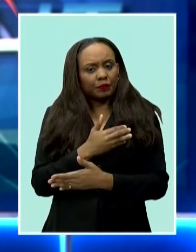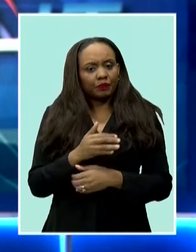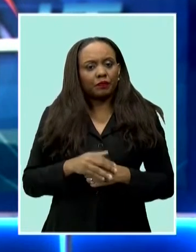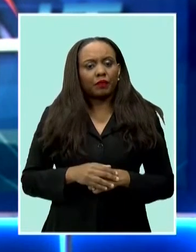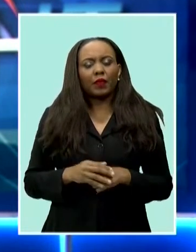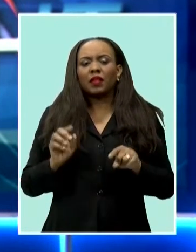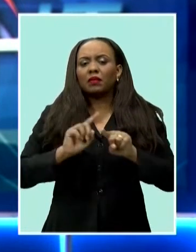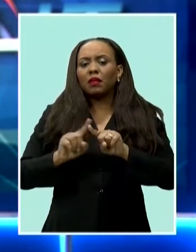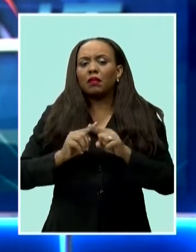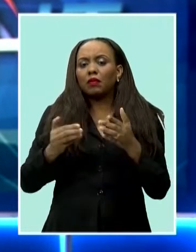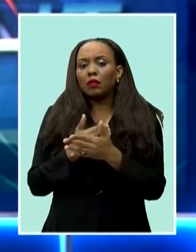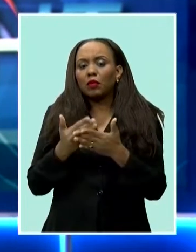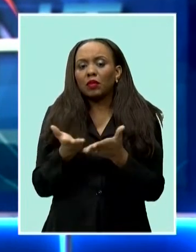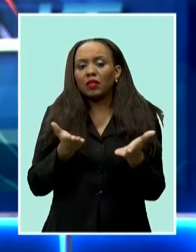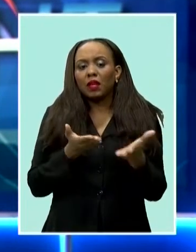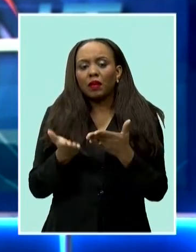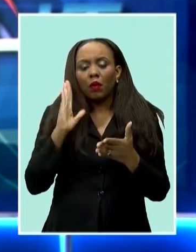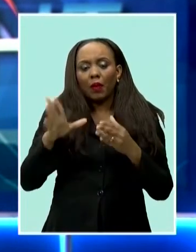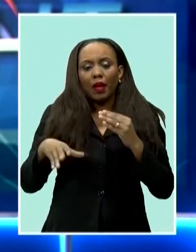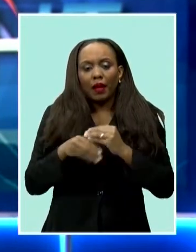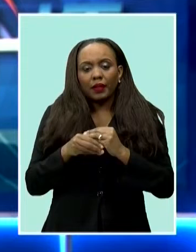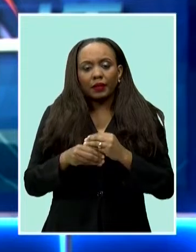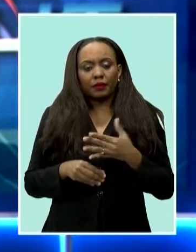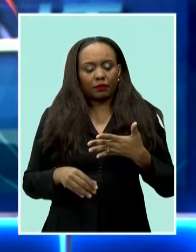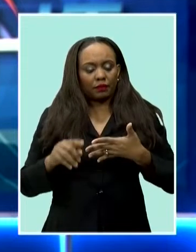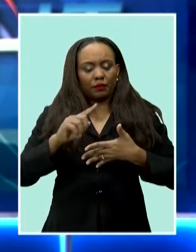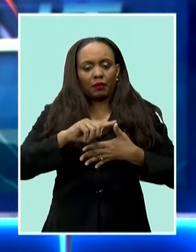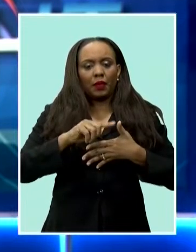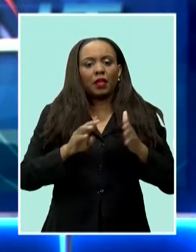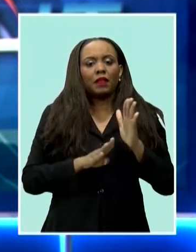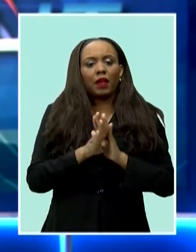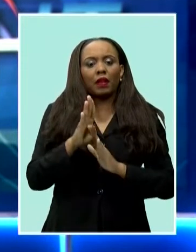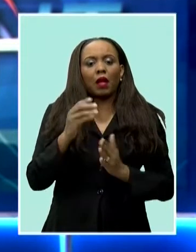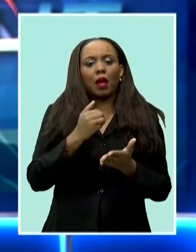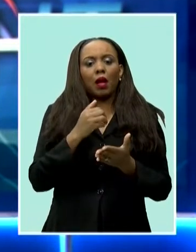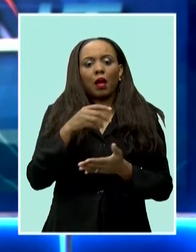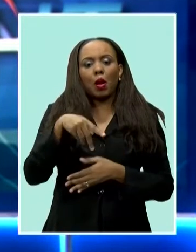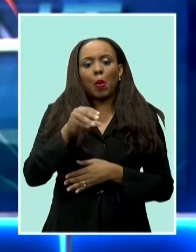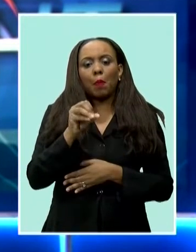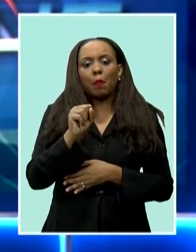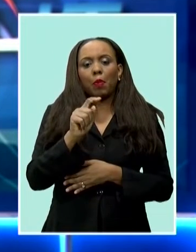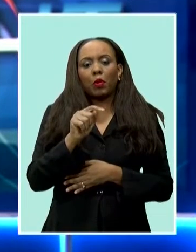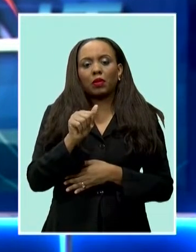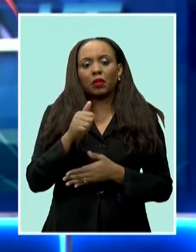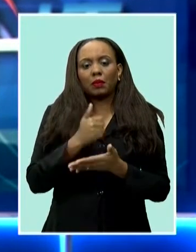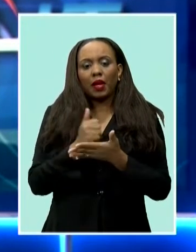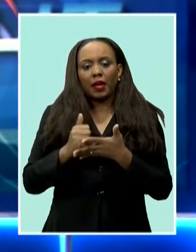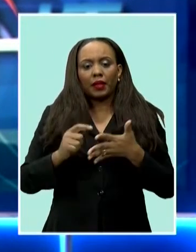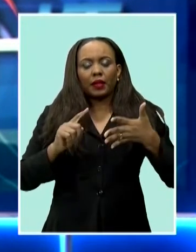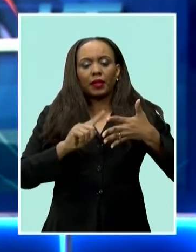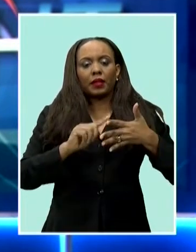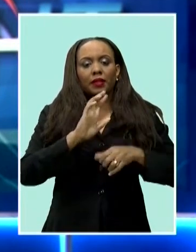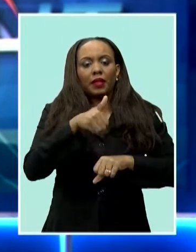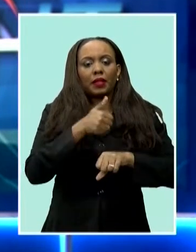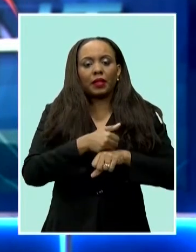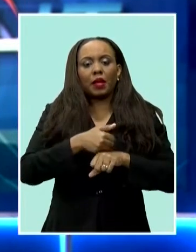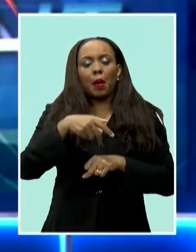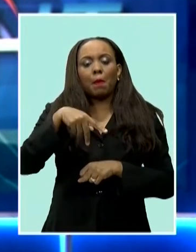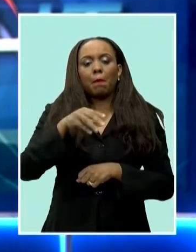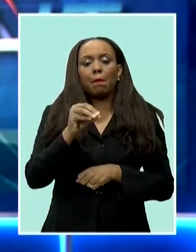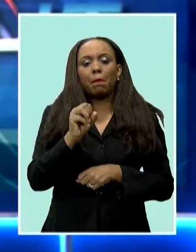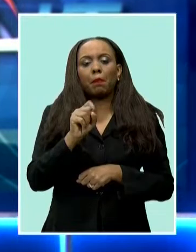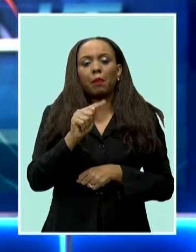to be added. These include the development of a postal bank, digitization of postal codes, and the establishment of a